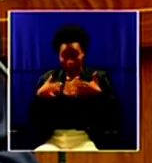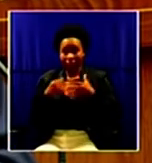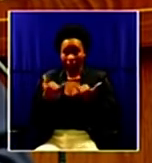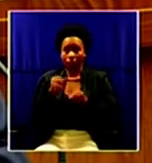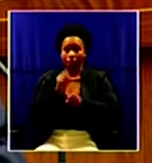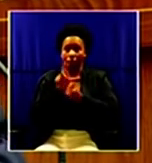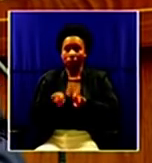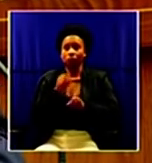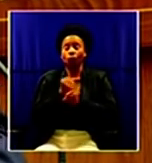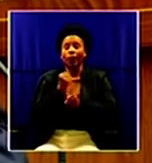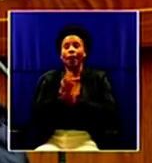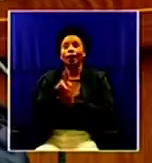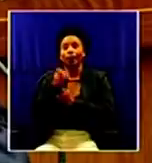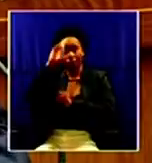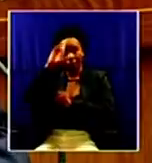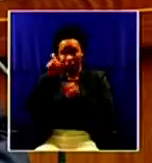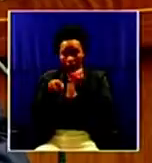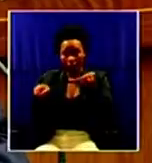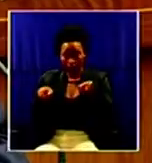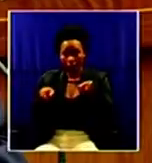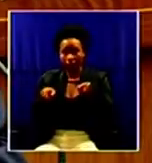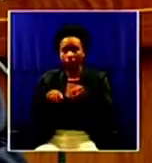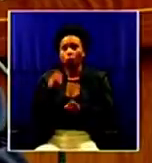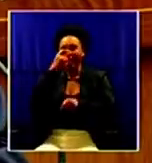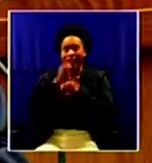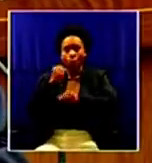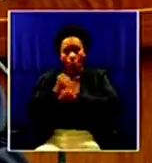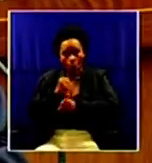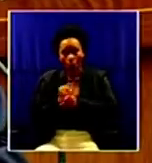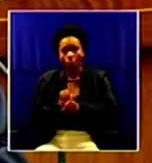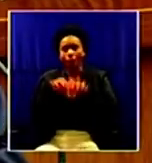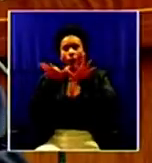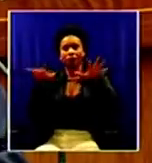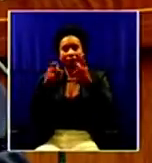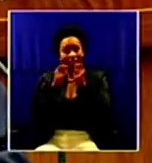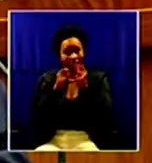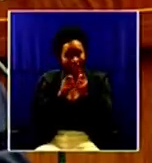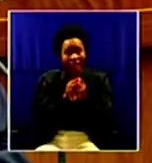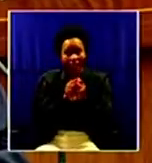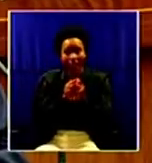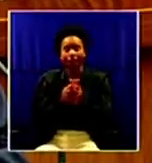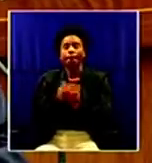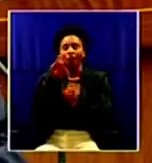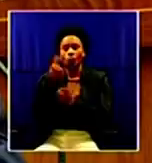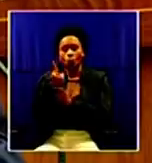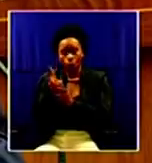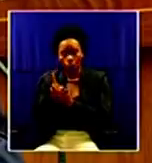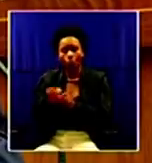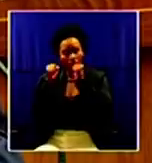public finances, we also at the same time affirm the supremacy of the